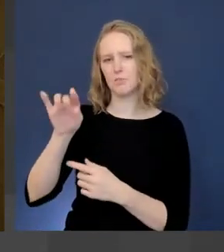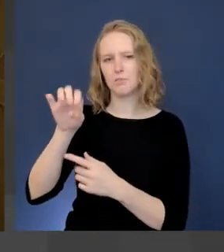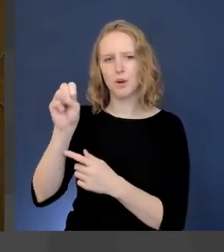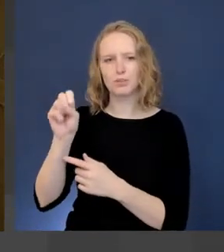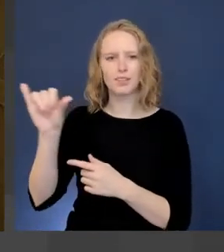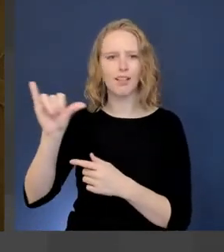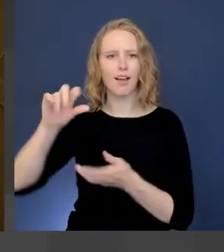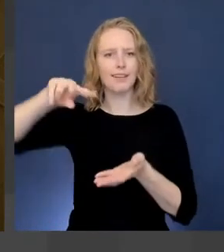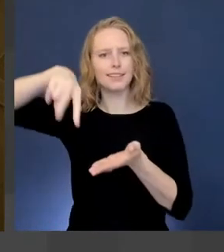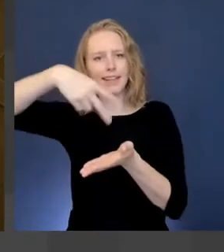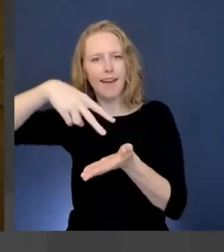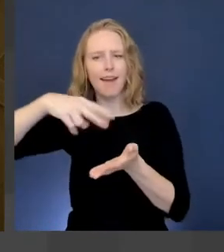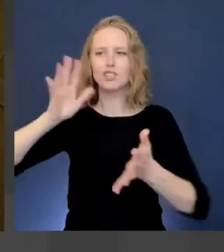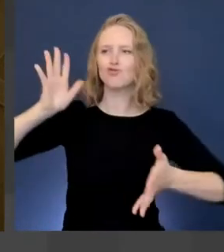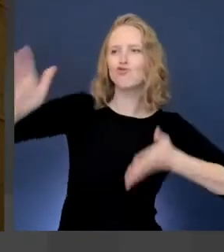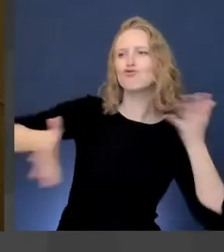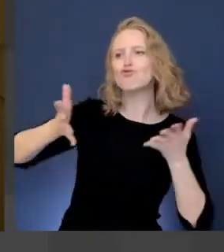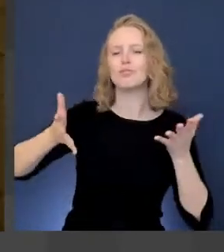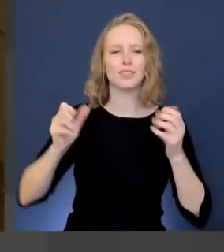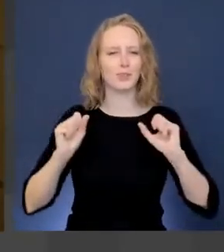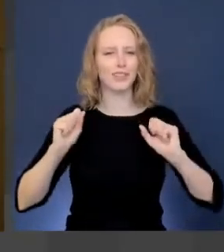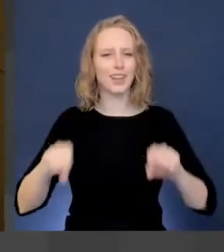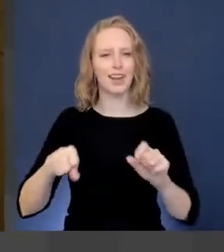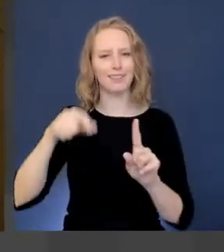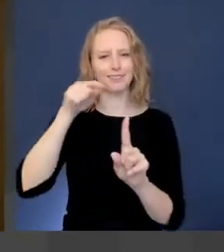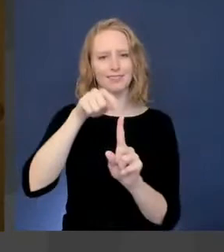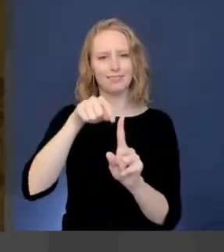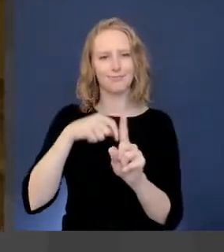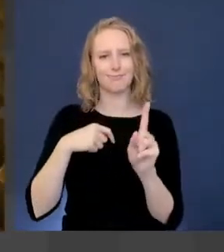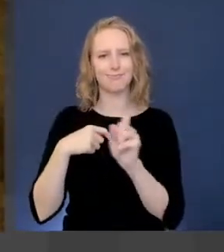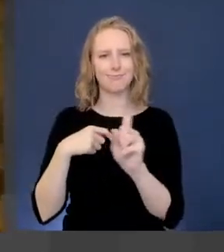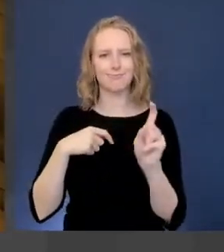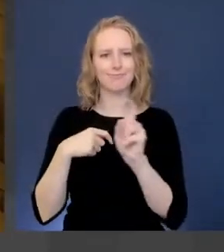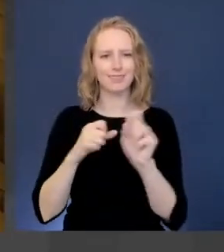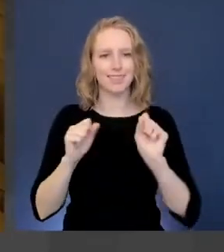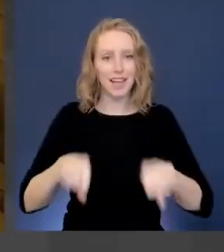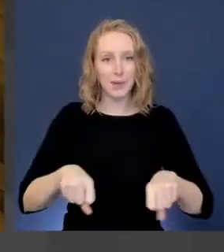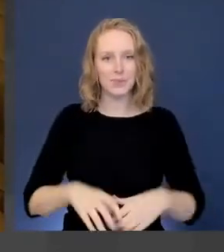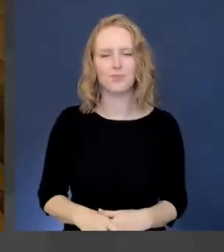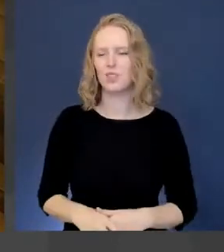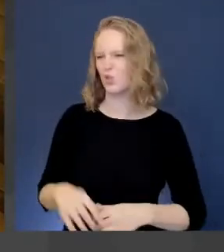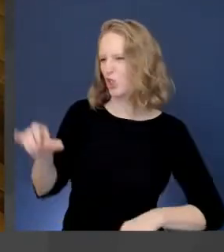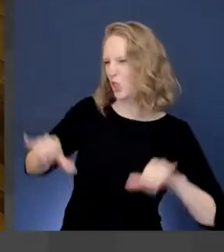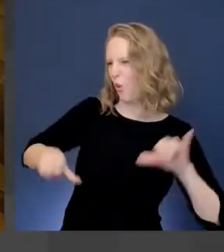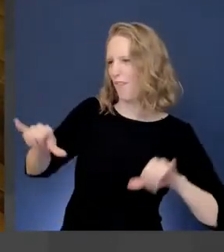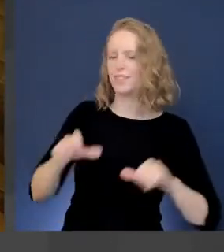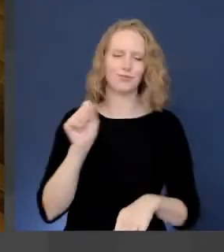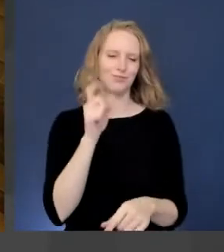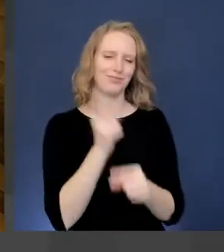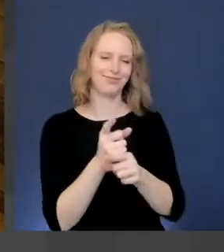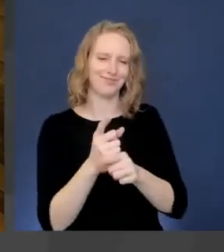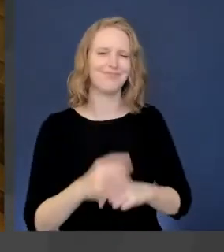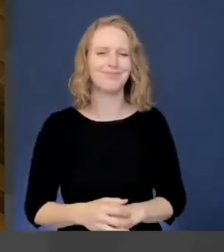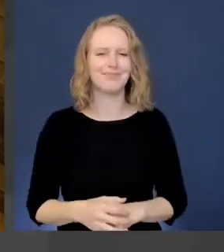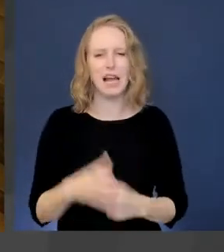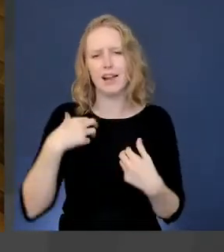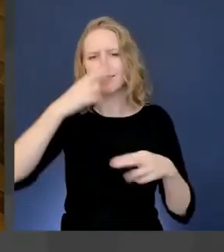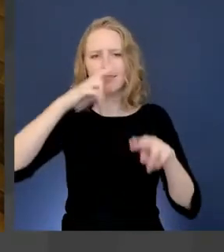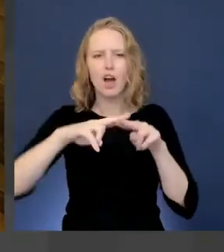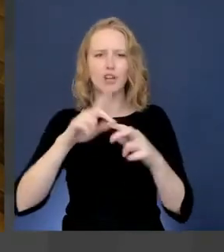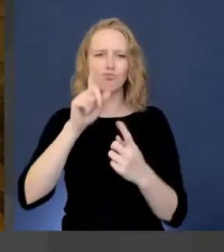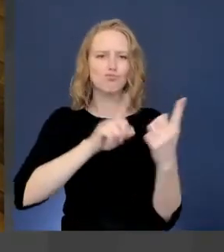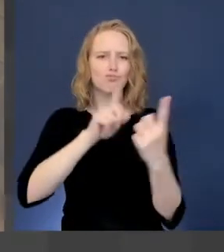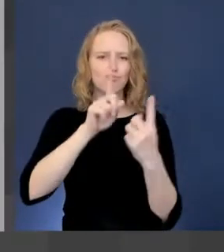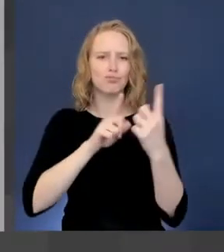little expressions you can do with your character. Show off a little. Yeah, exactly. And have some fun with your friends. Why not, like we see